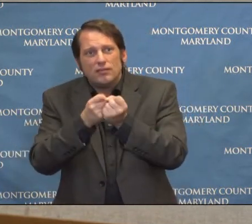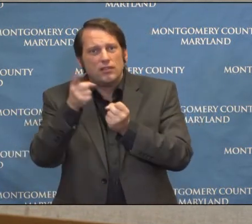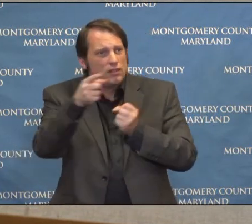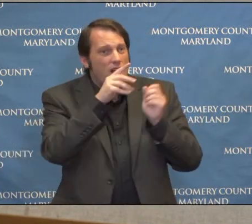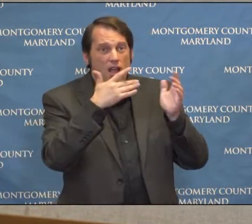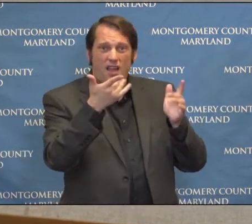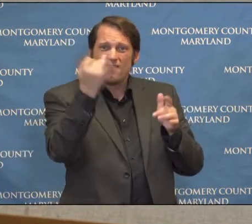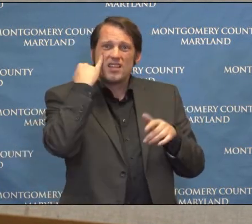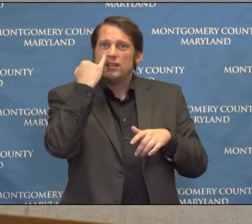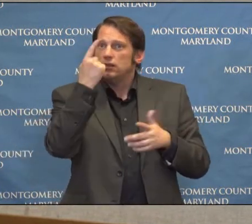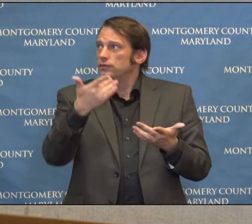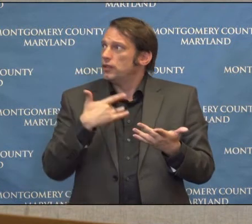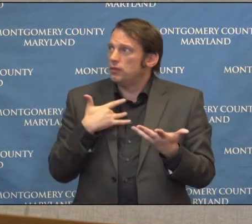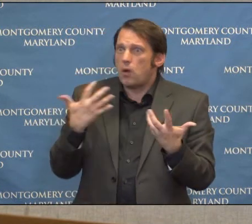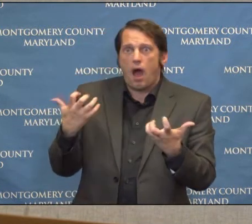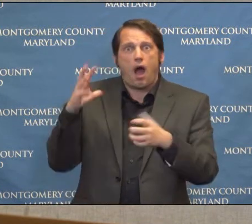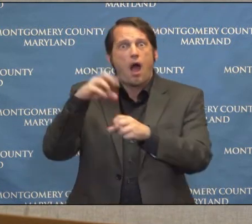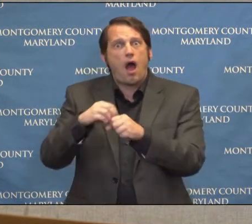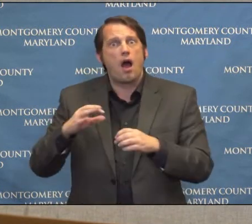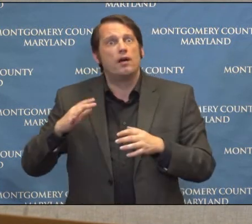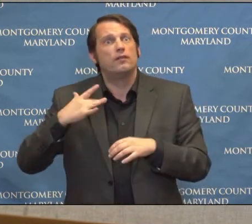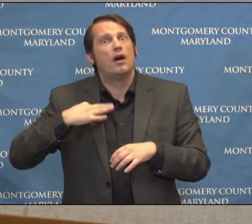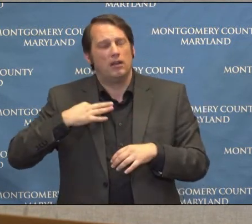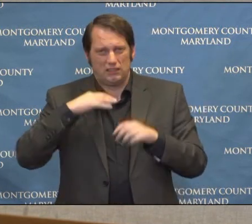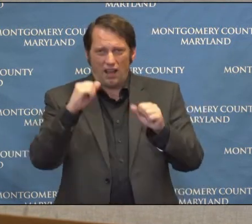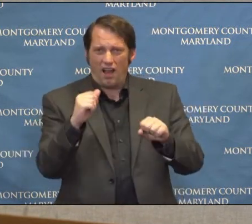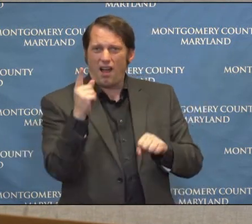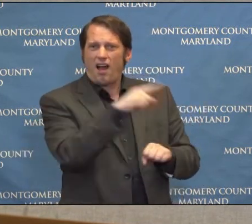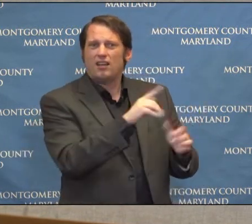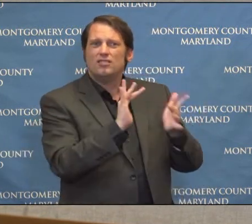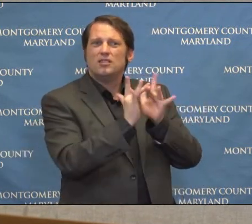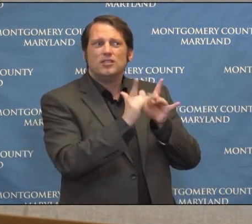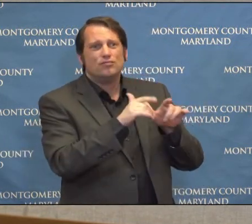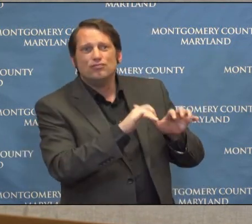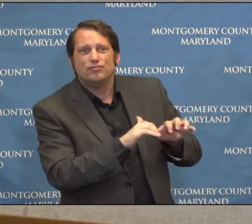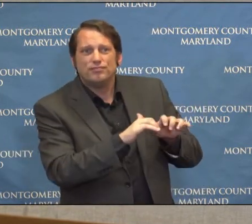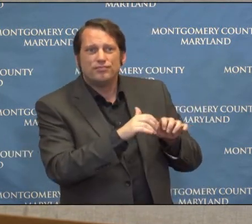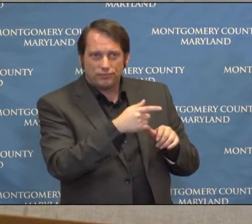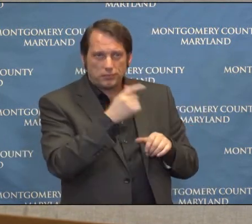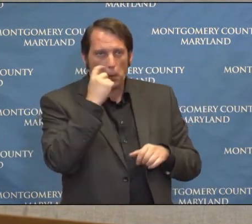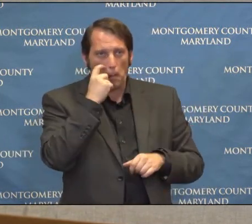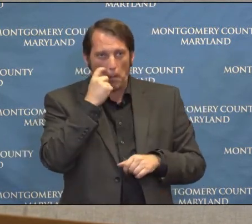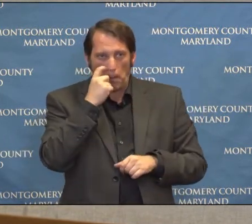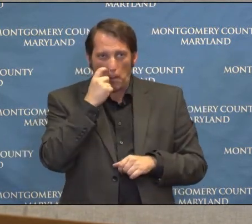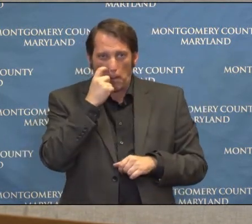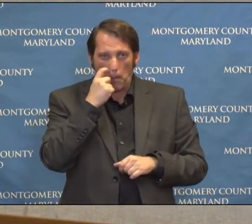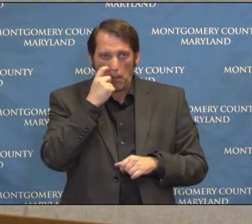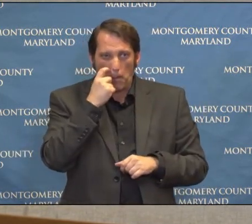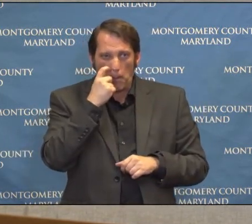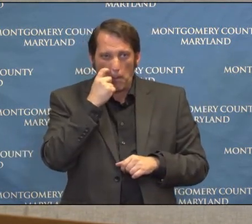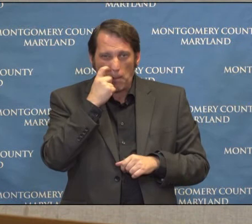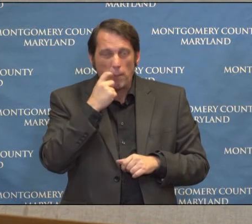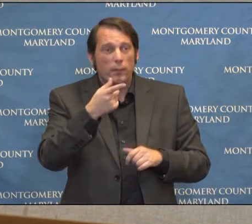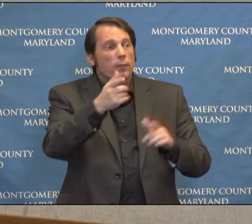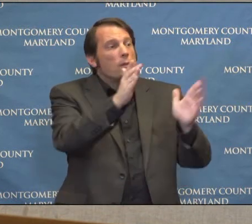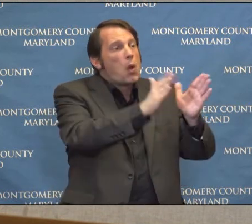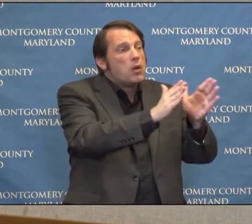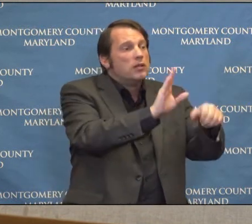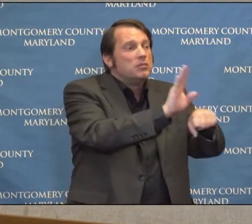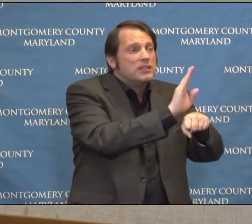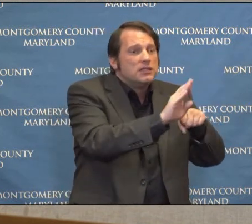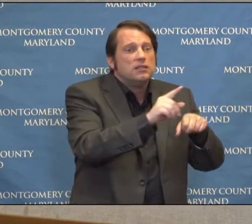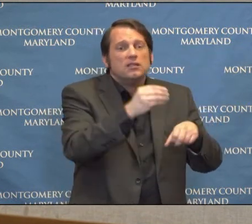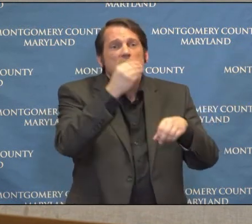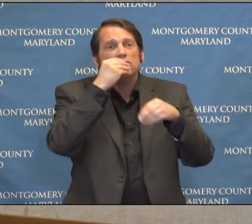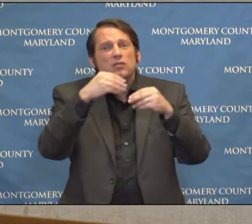efforts. And support local businesses, small businesses, grocery retailers, restaurants. That's a really important way to try to